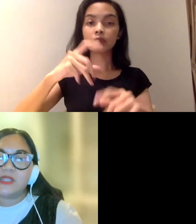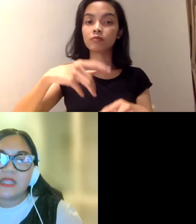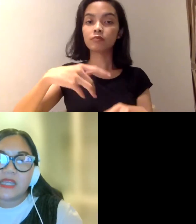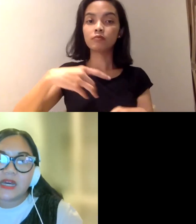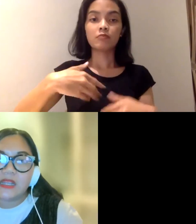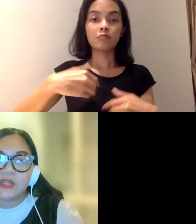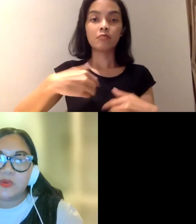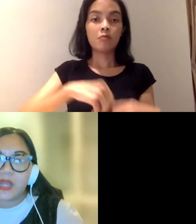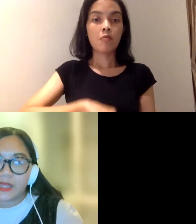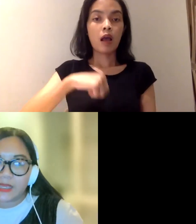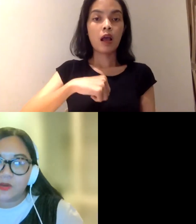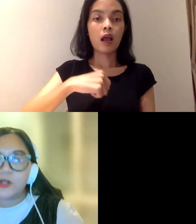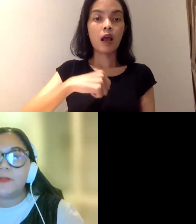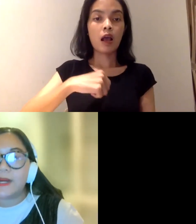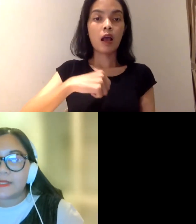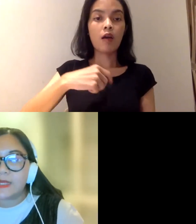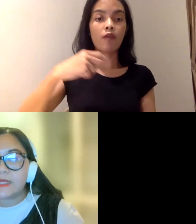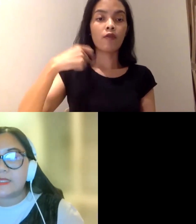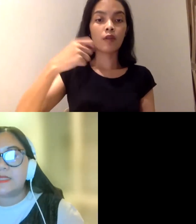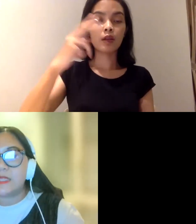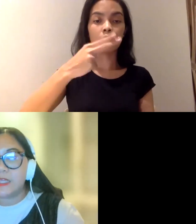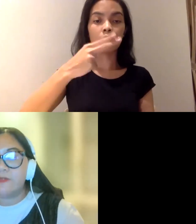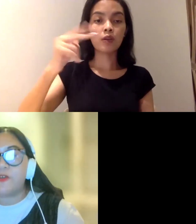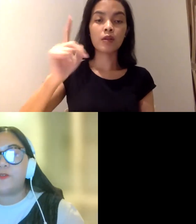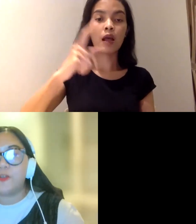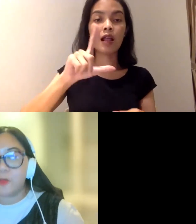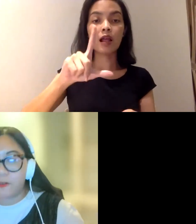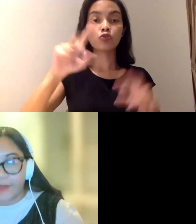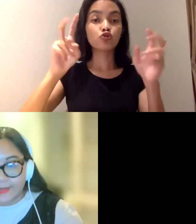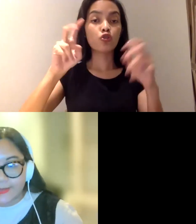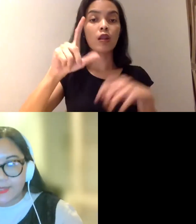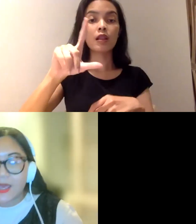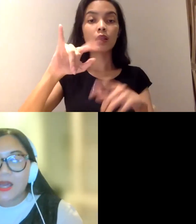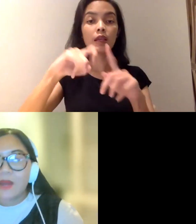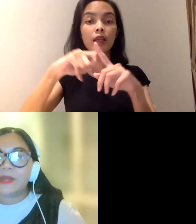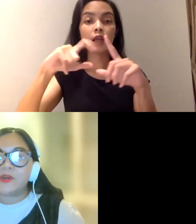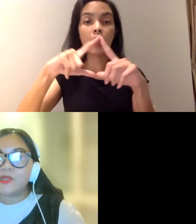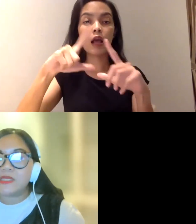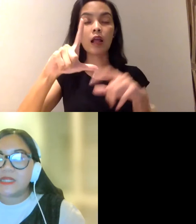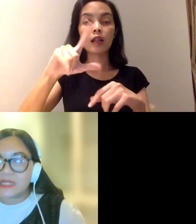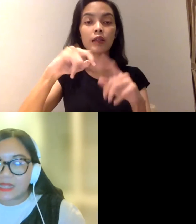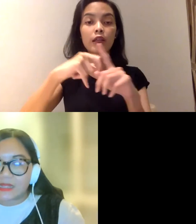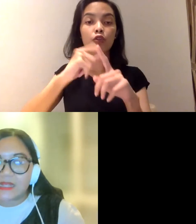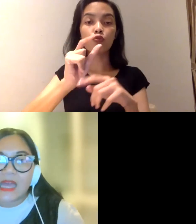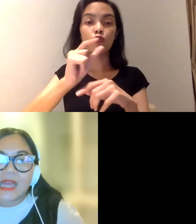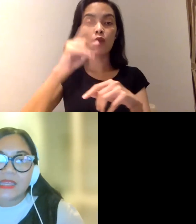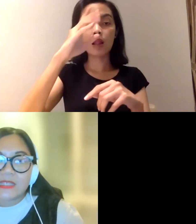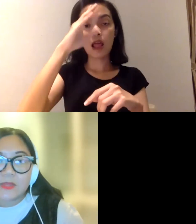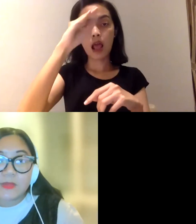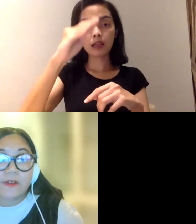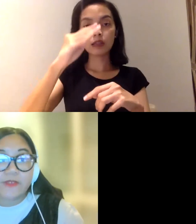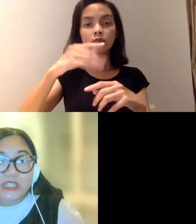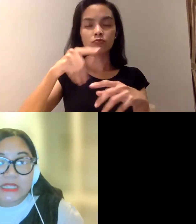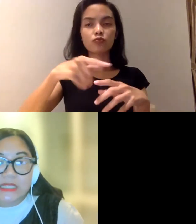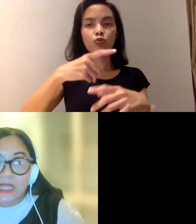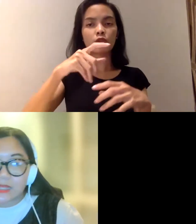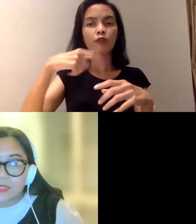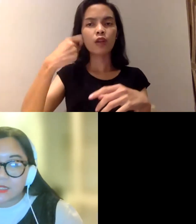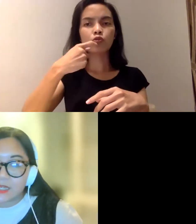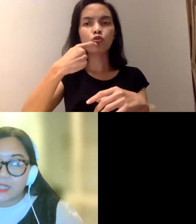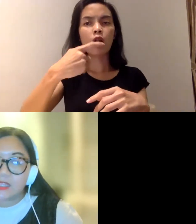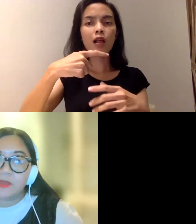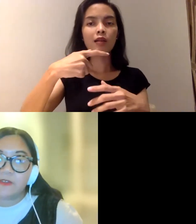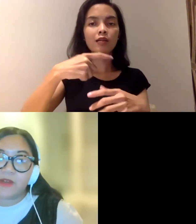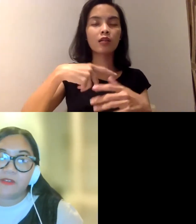called Lika Liku Laki, or Makassar is a city for football fans, by Khozy Rizal, gets to be officially